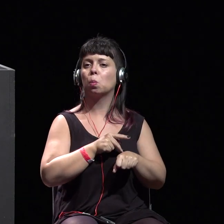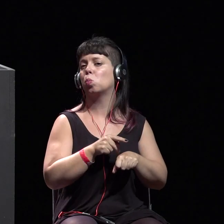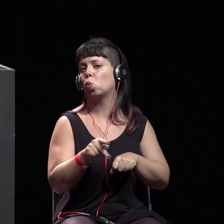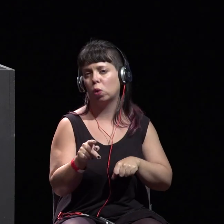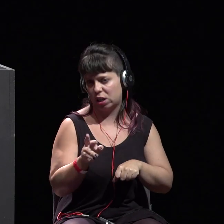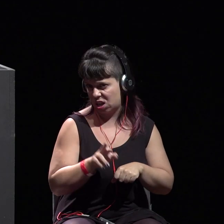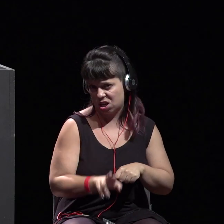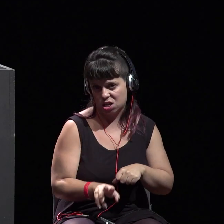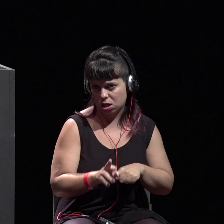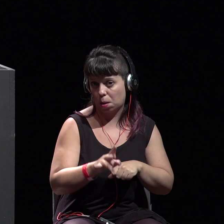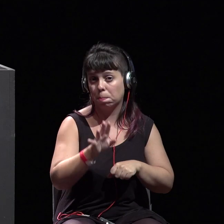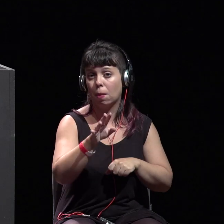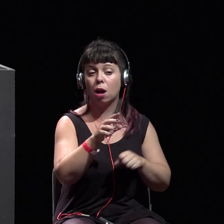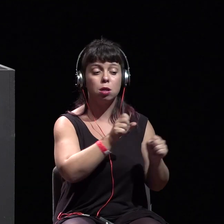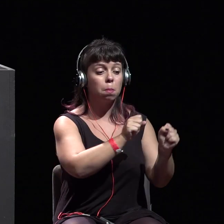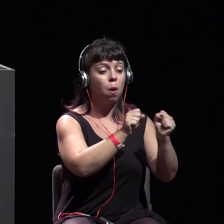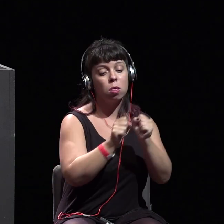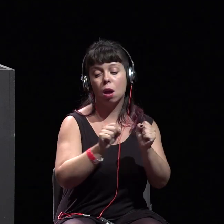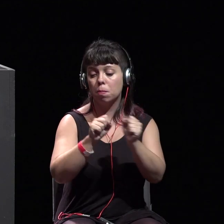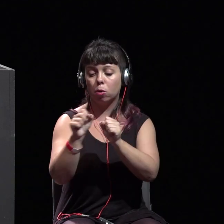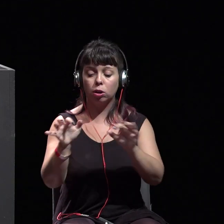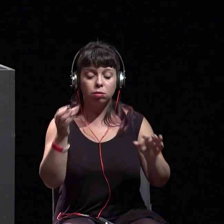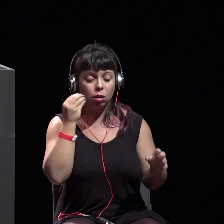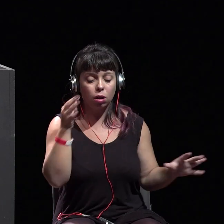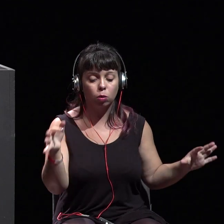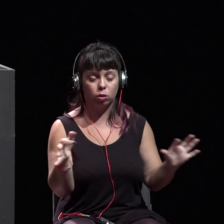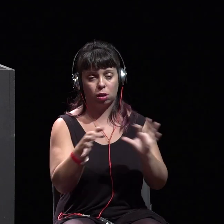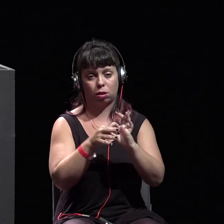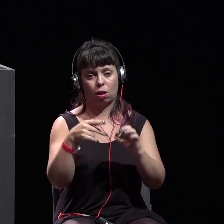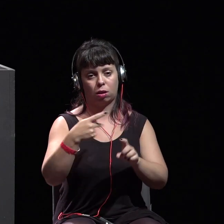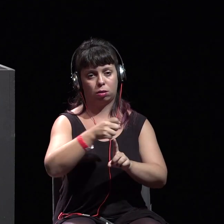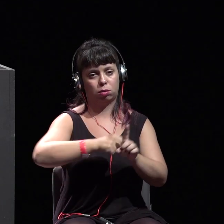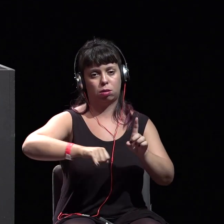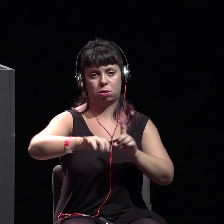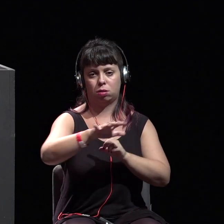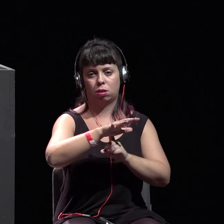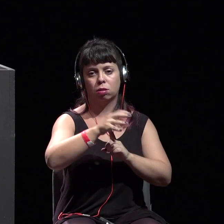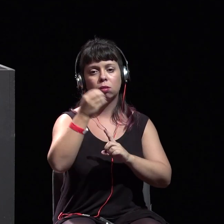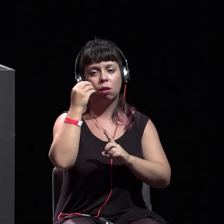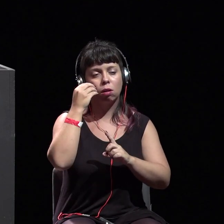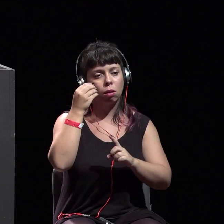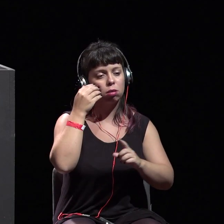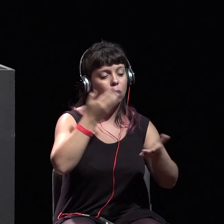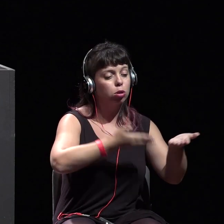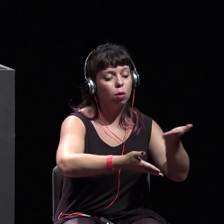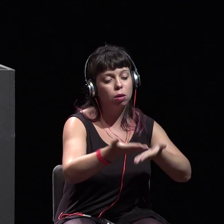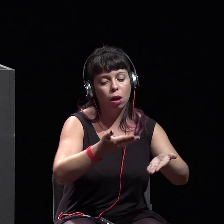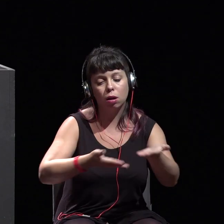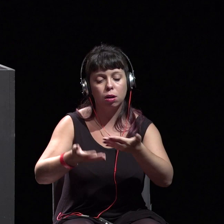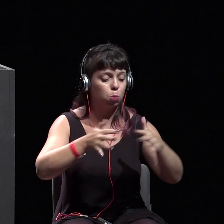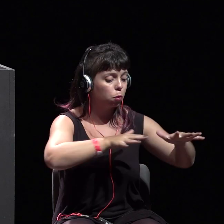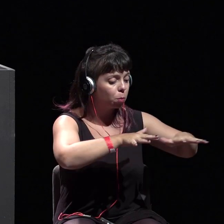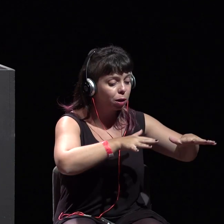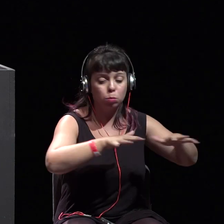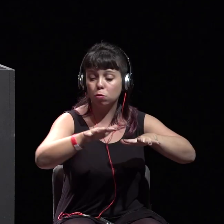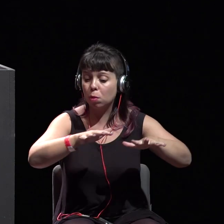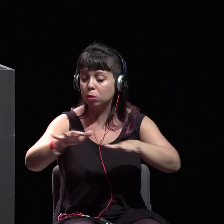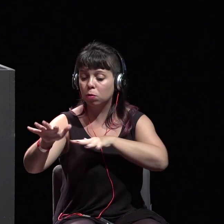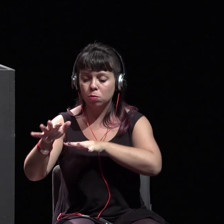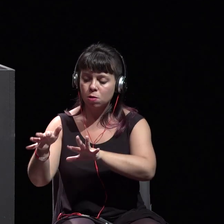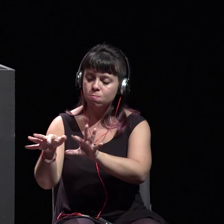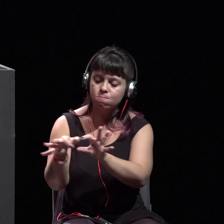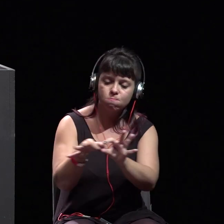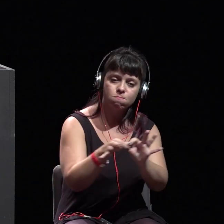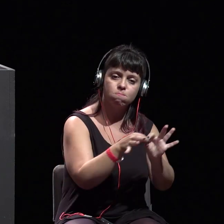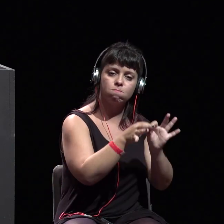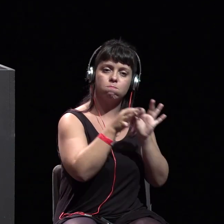resistance in our city to continue building solidarity across movements. Plus, museums offer a buffer between us and the